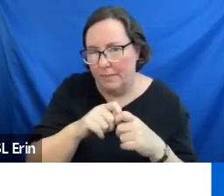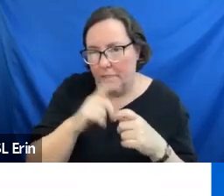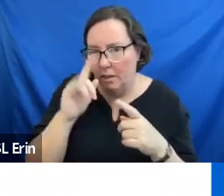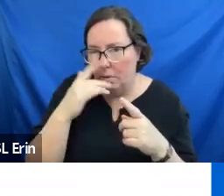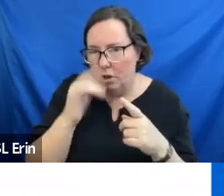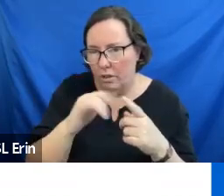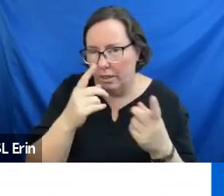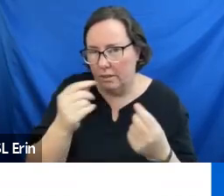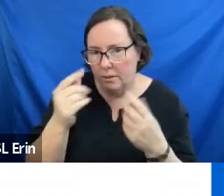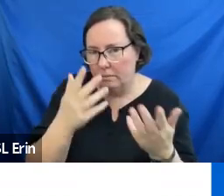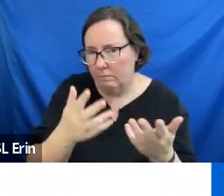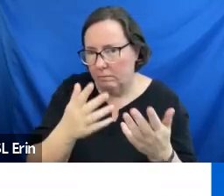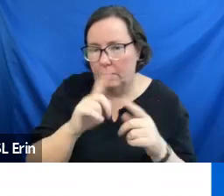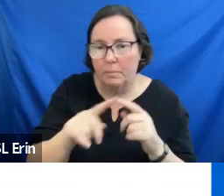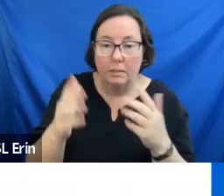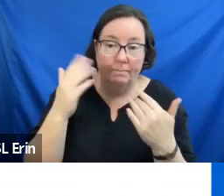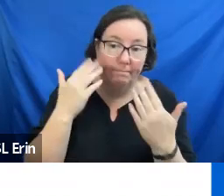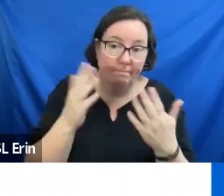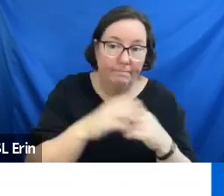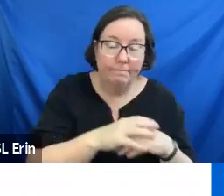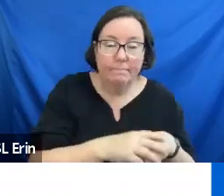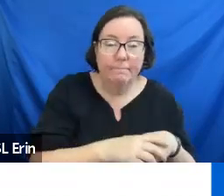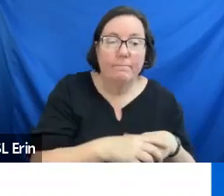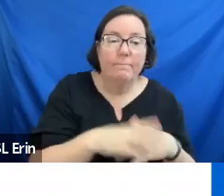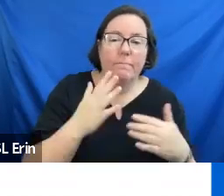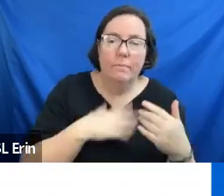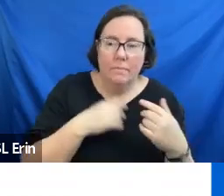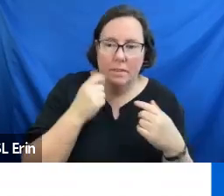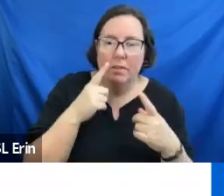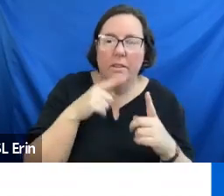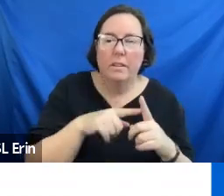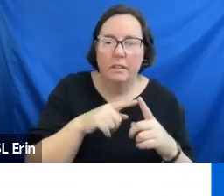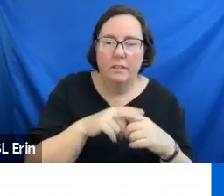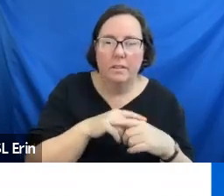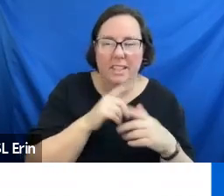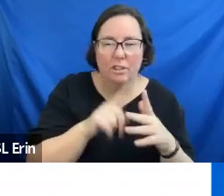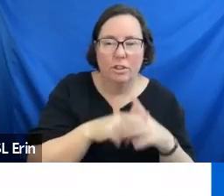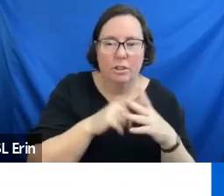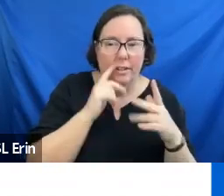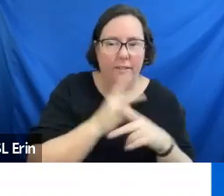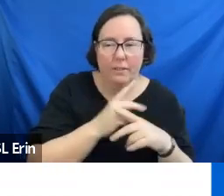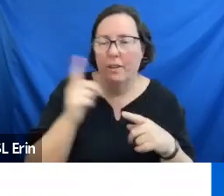specific about what that might look like yet, but my understanding is that they're at the beginning of that process. Yes, not.